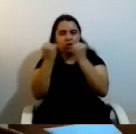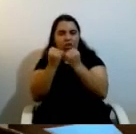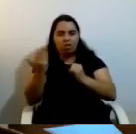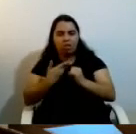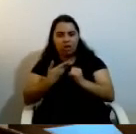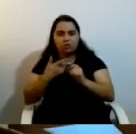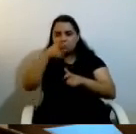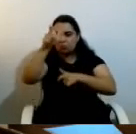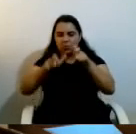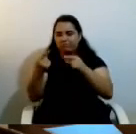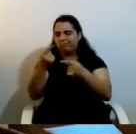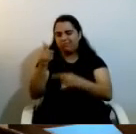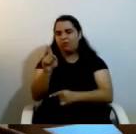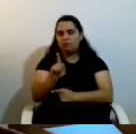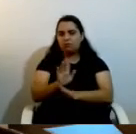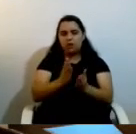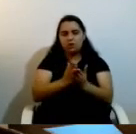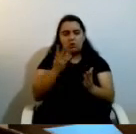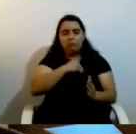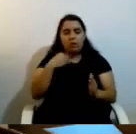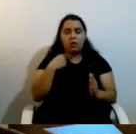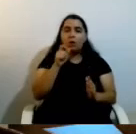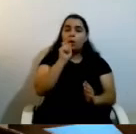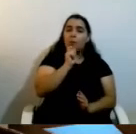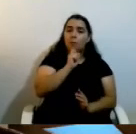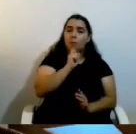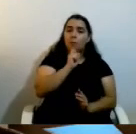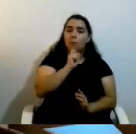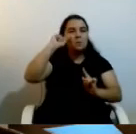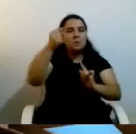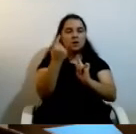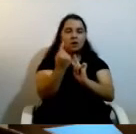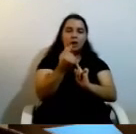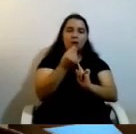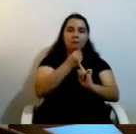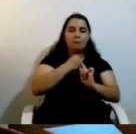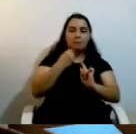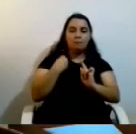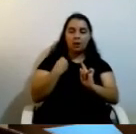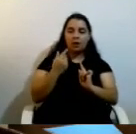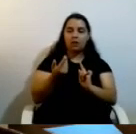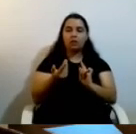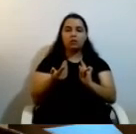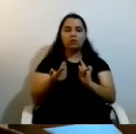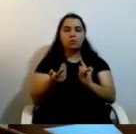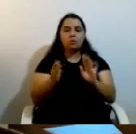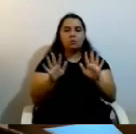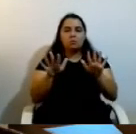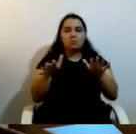medical interventions and rehabilitation, but how much do they know